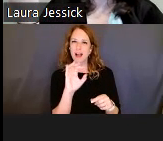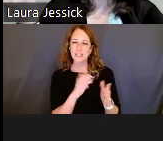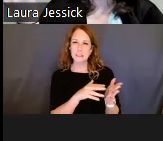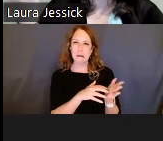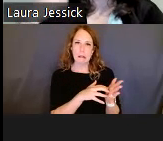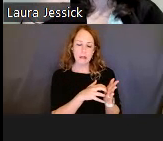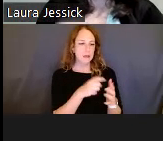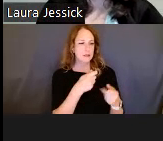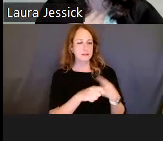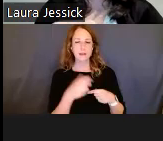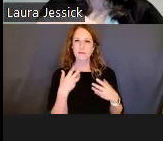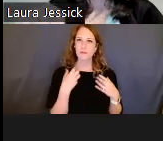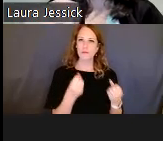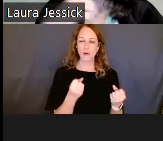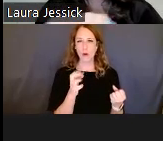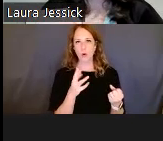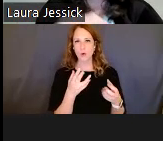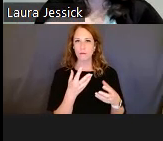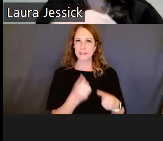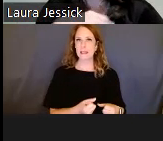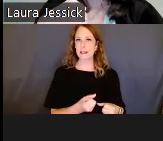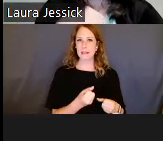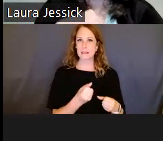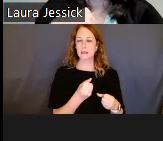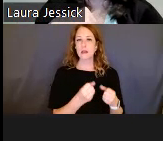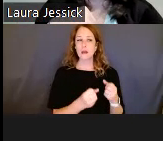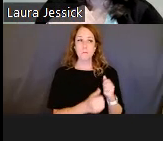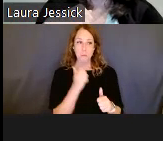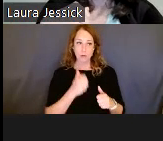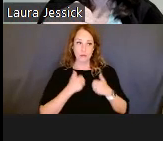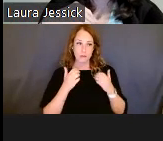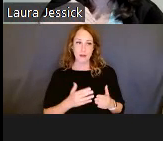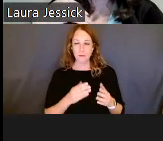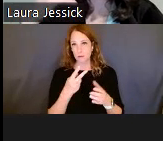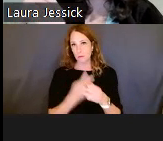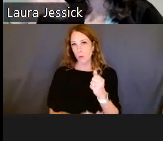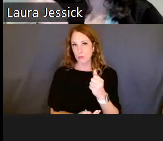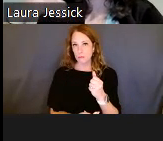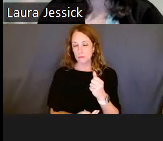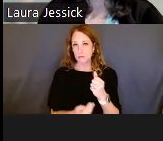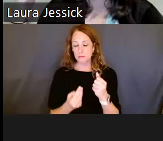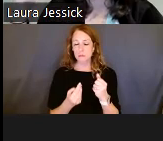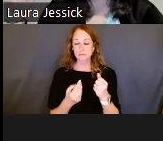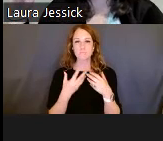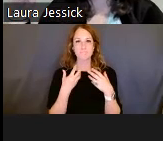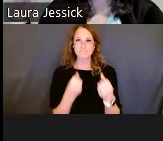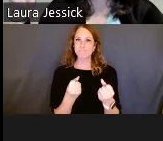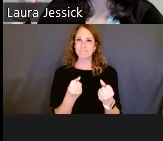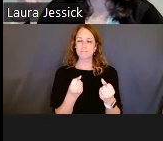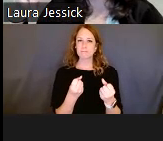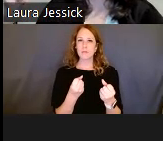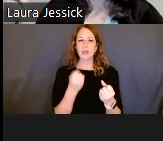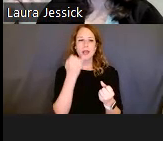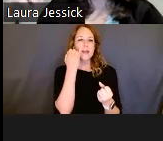strong or resilient, when in fact, most survivors are both. And just because something is